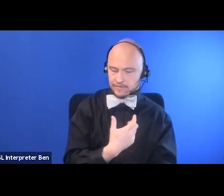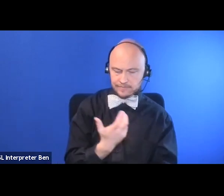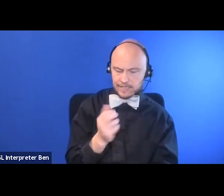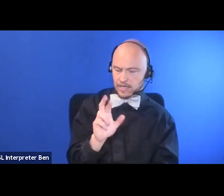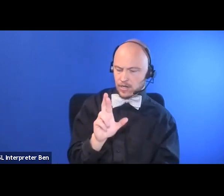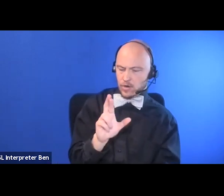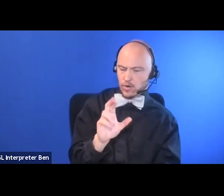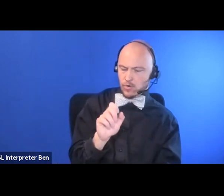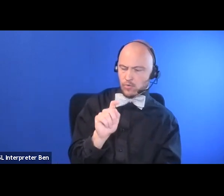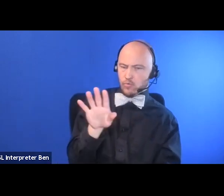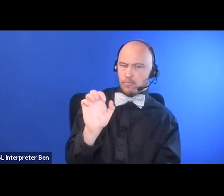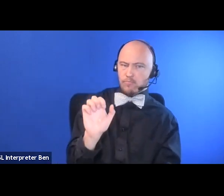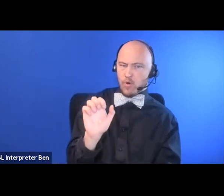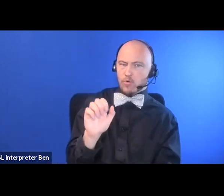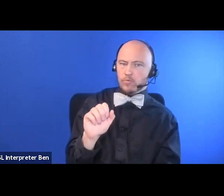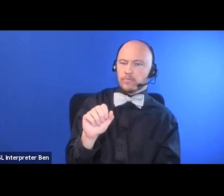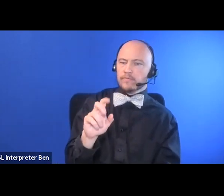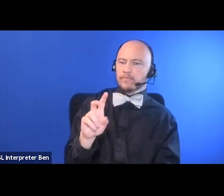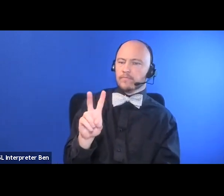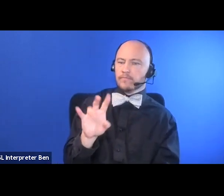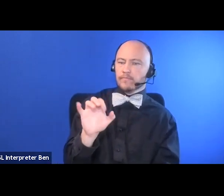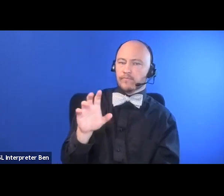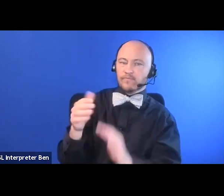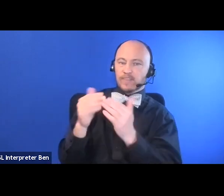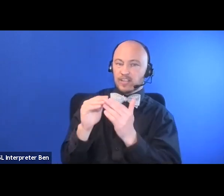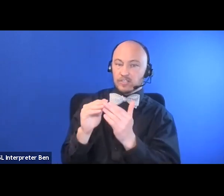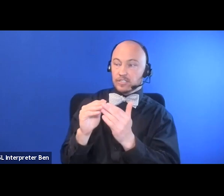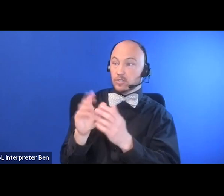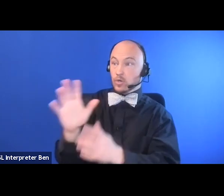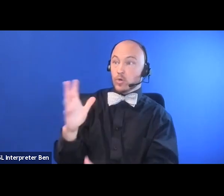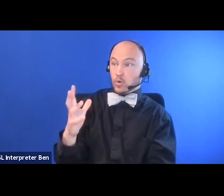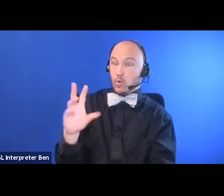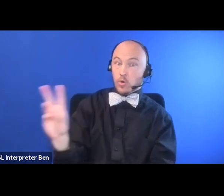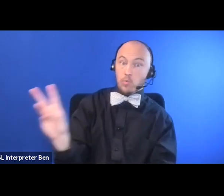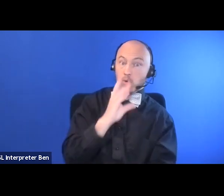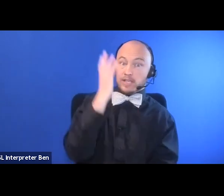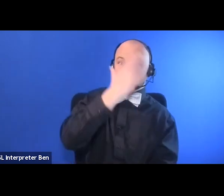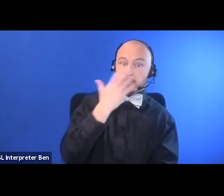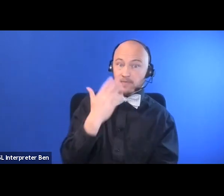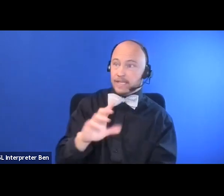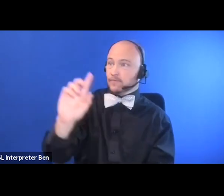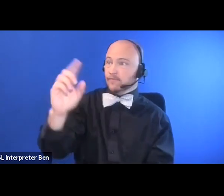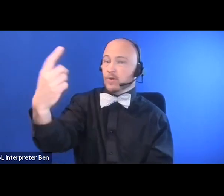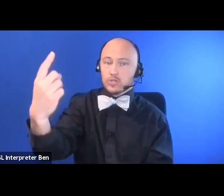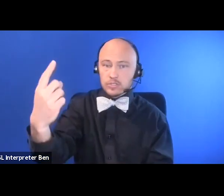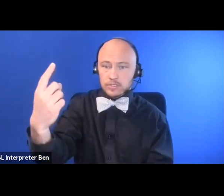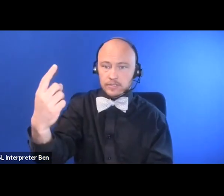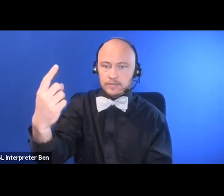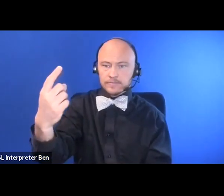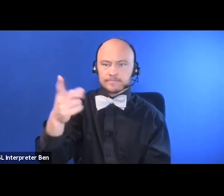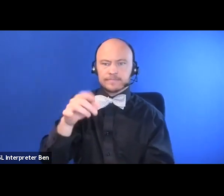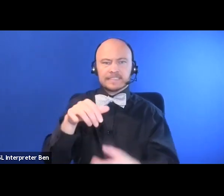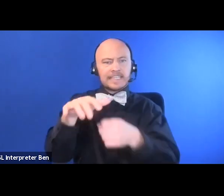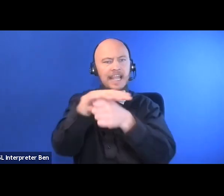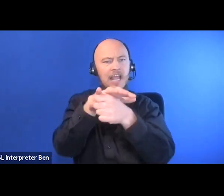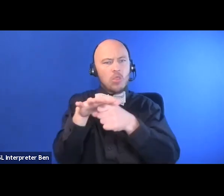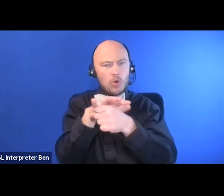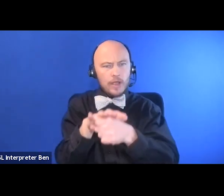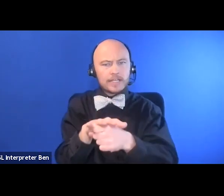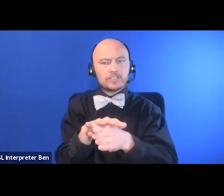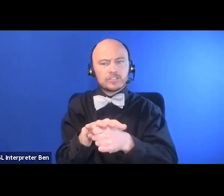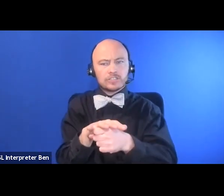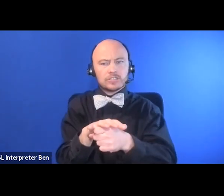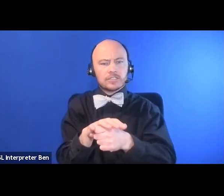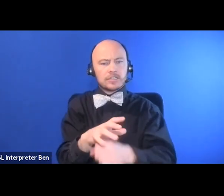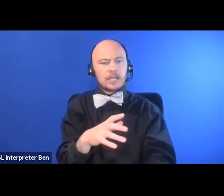villages where your Western face was the first. At each location you professed, and I voiced for